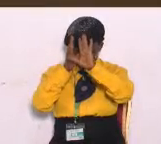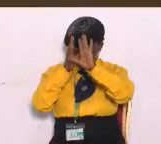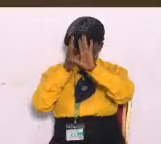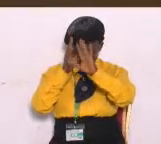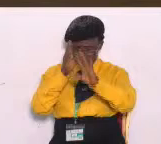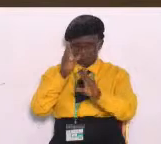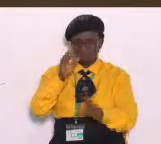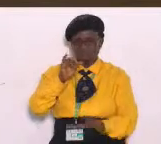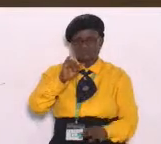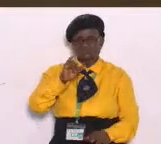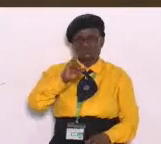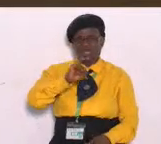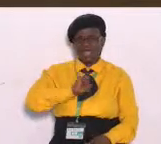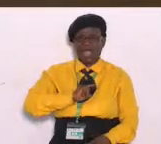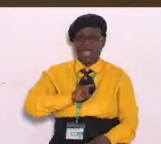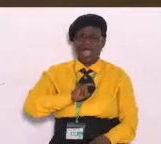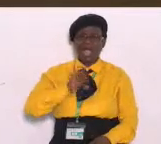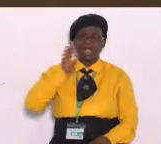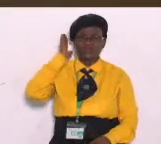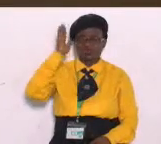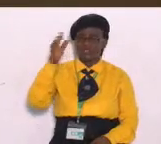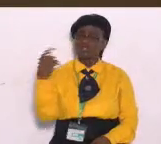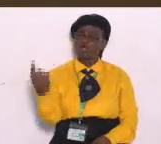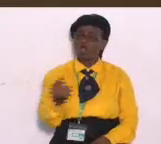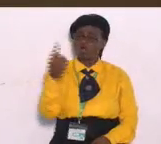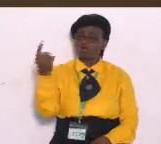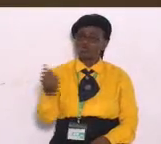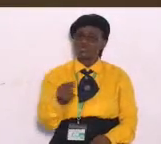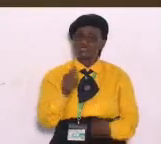I will constantly honor you